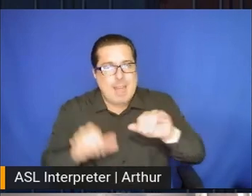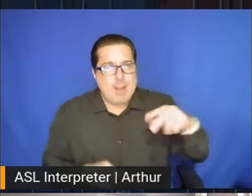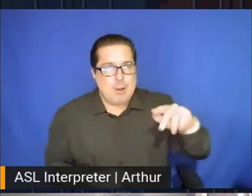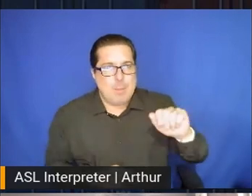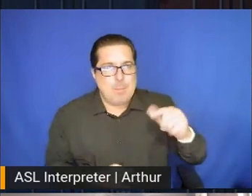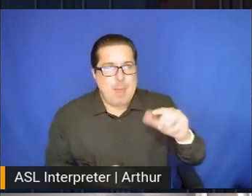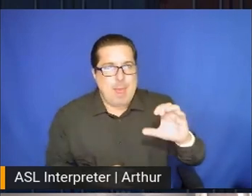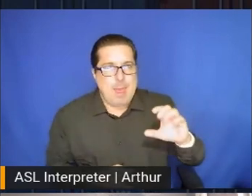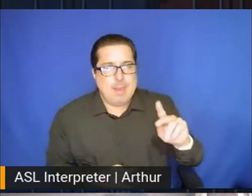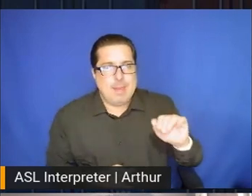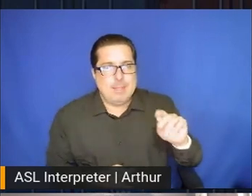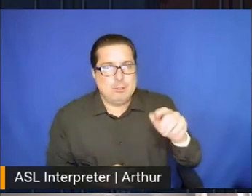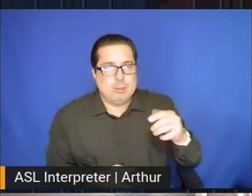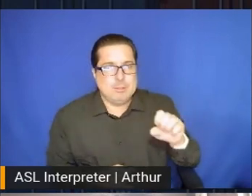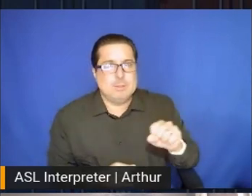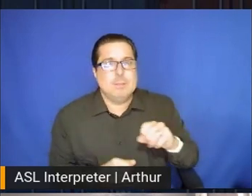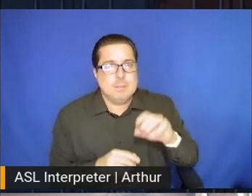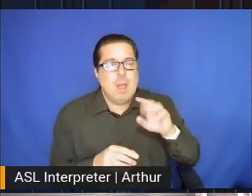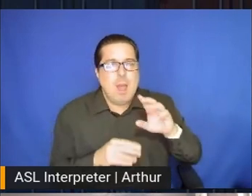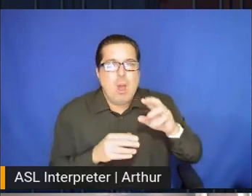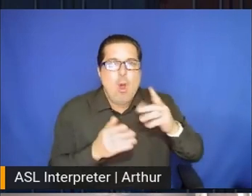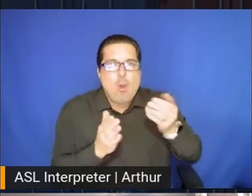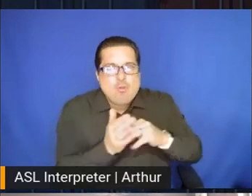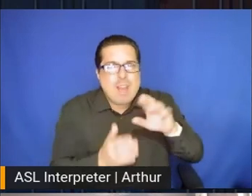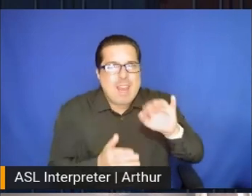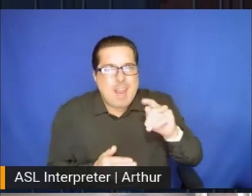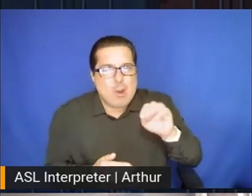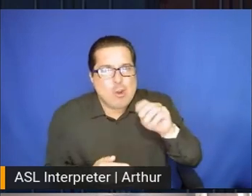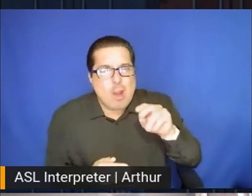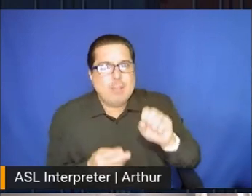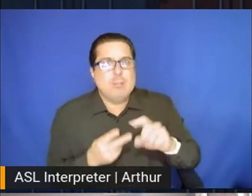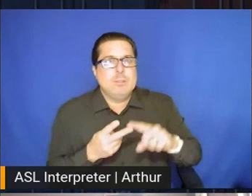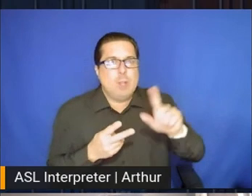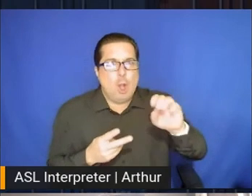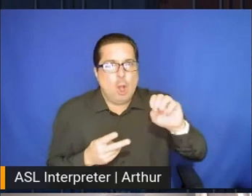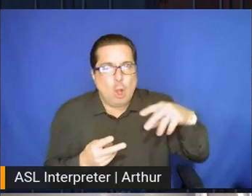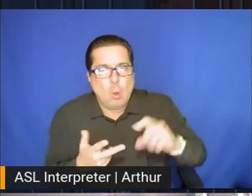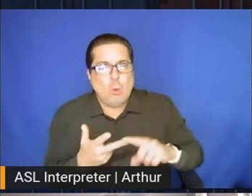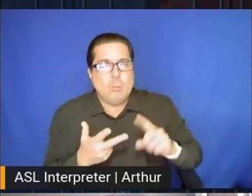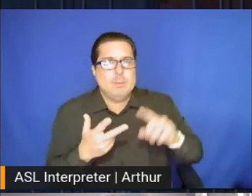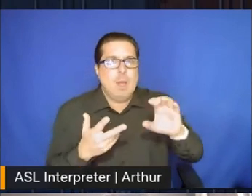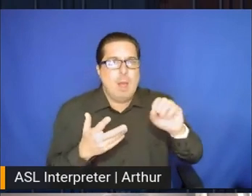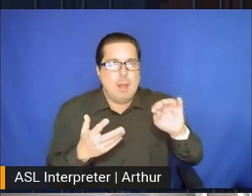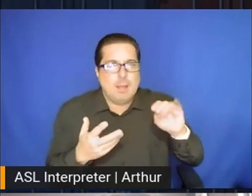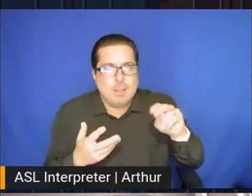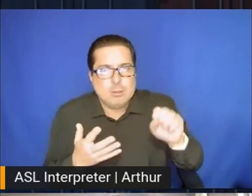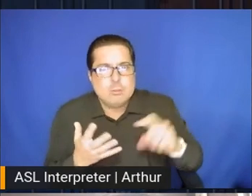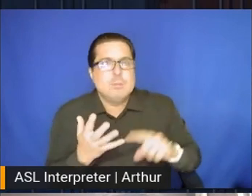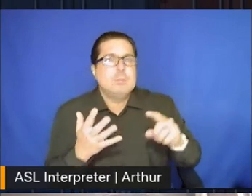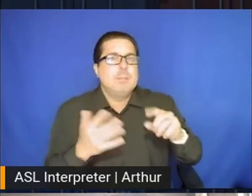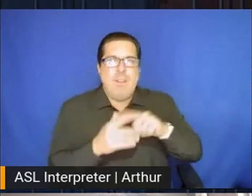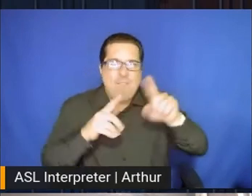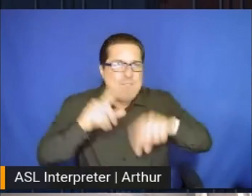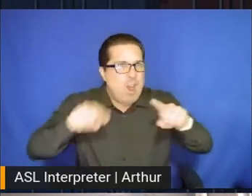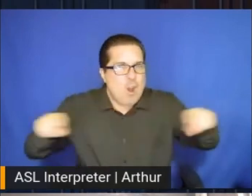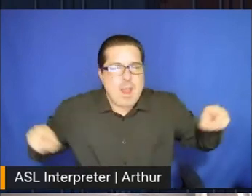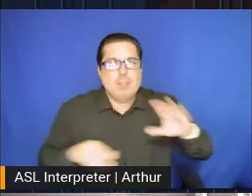Obviously, iterations, loops, if conditions, variables, all that stuff that we normally use in our application